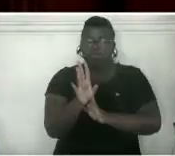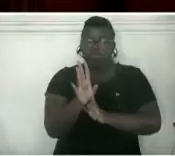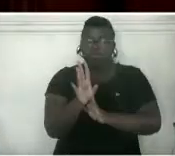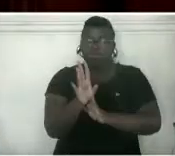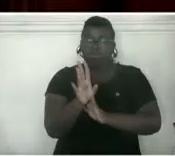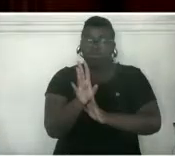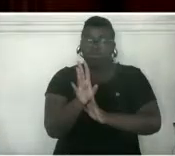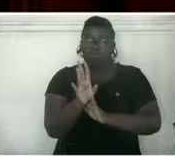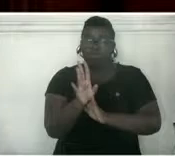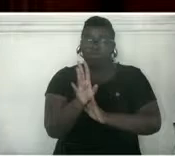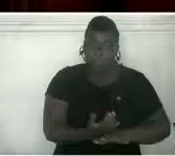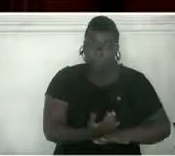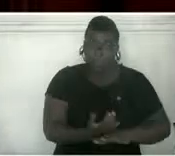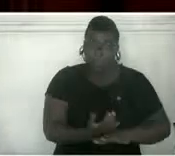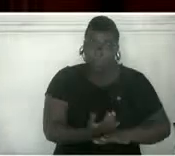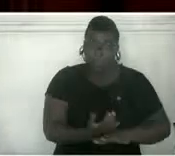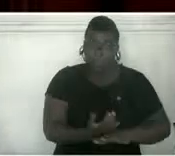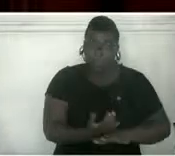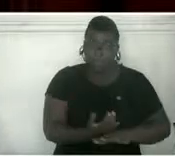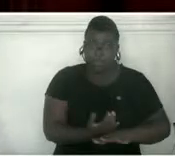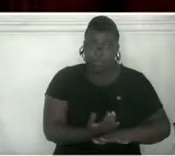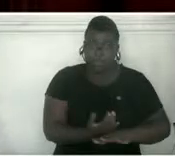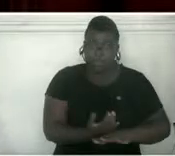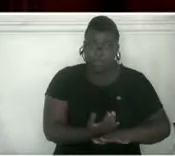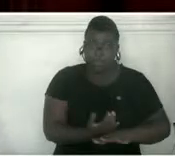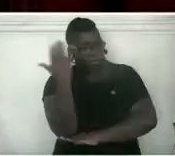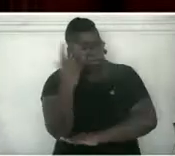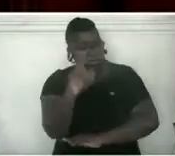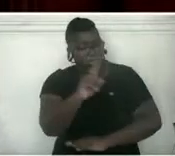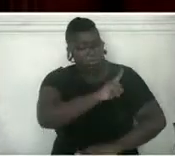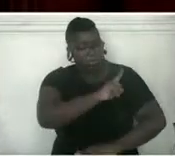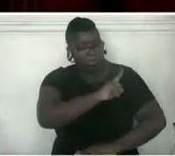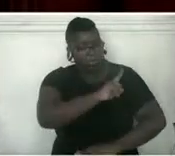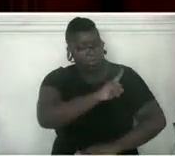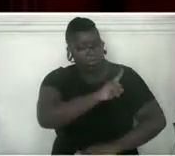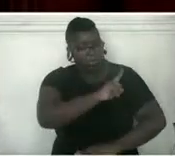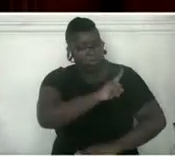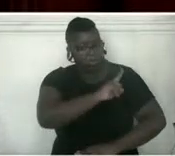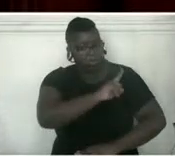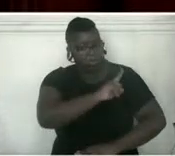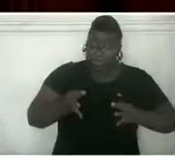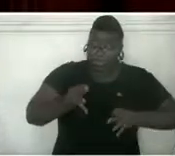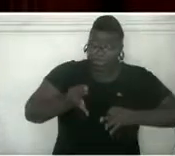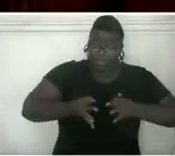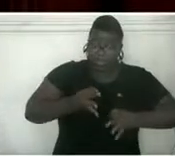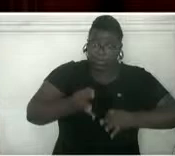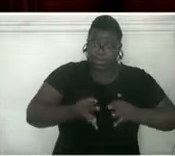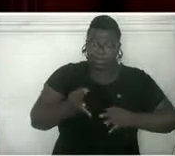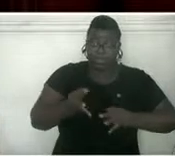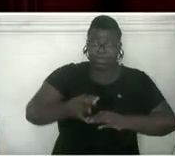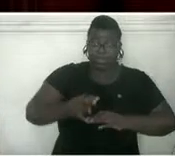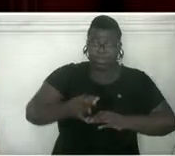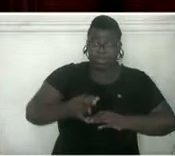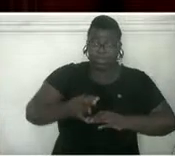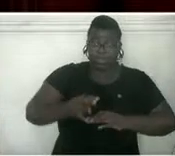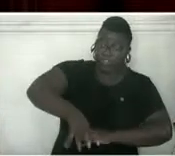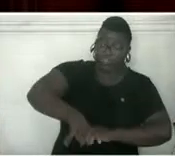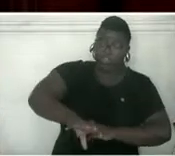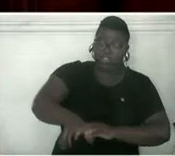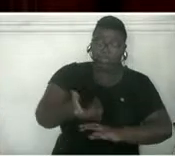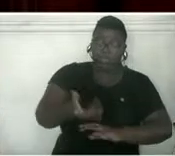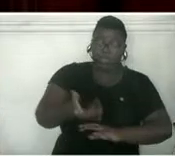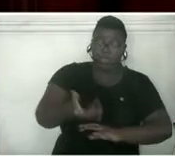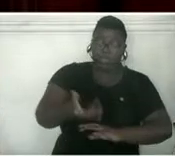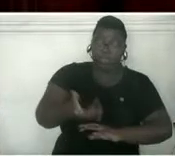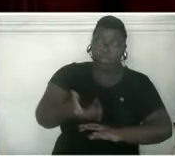the core of this address is unpacking of a provincial economic recovery